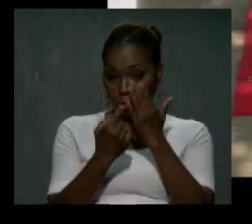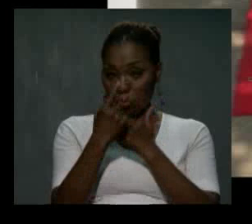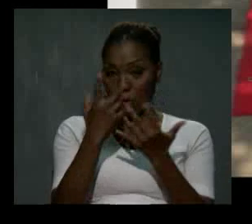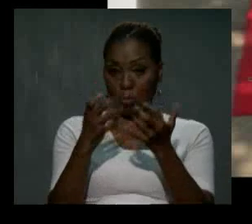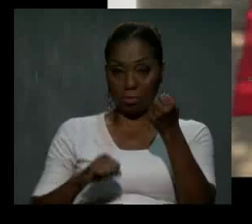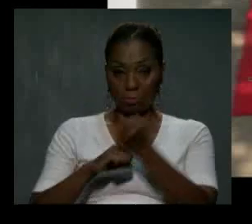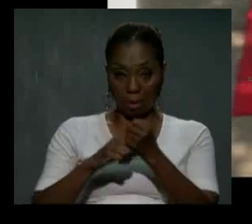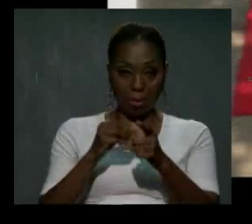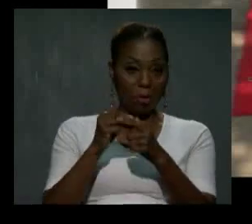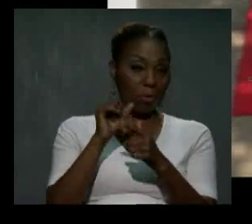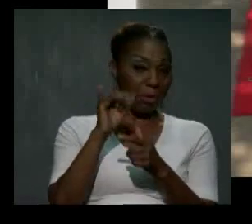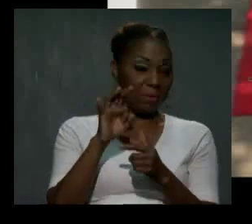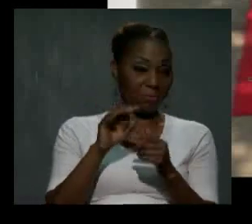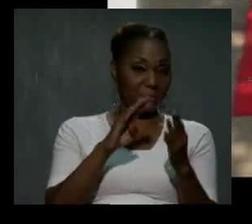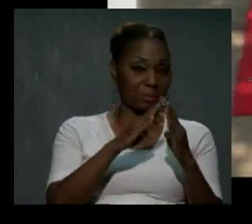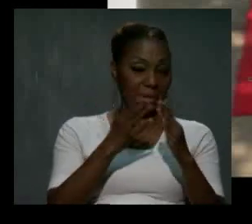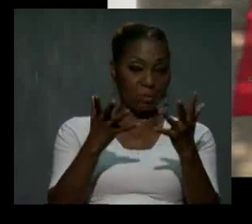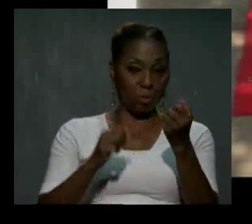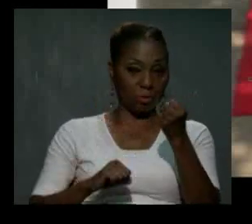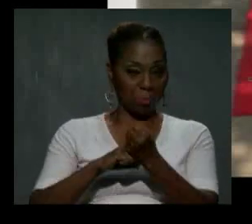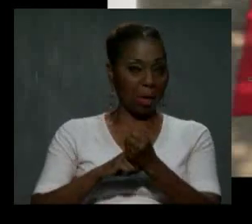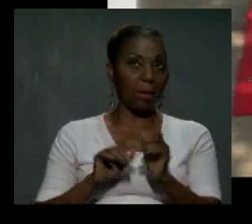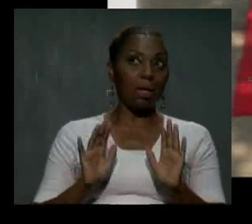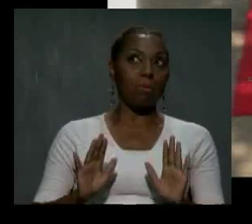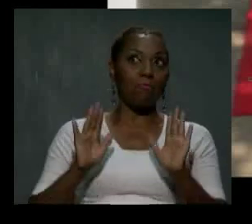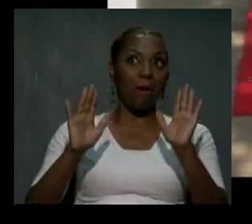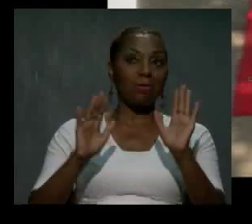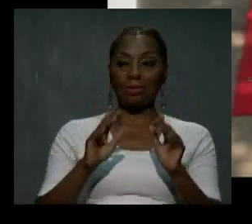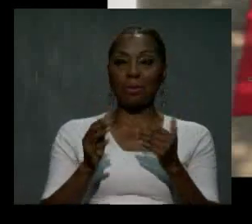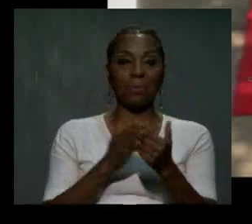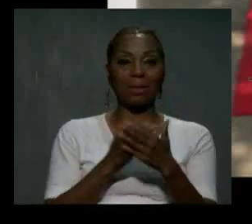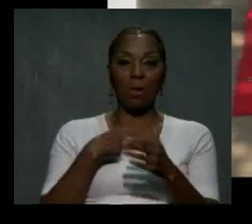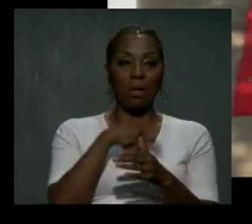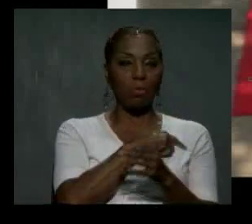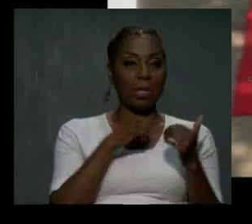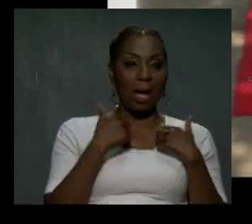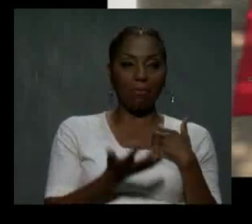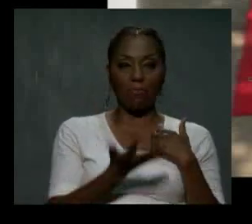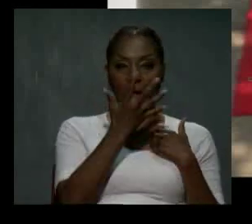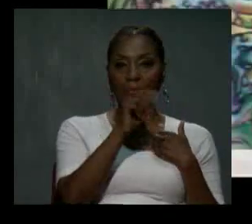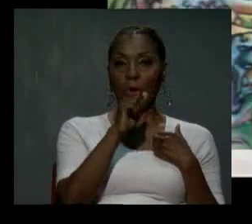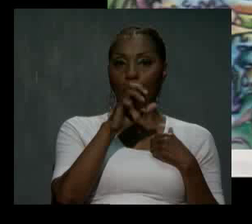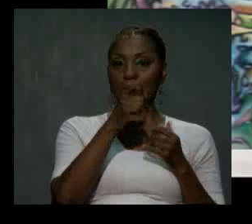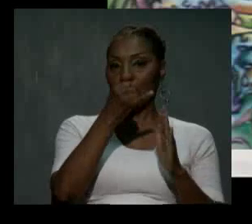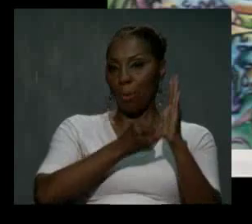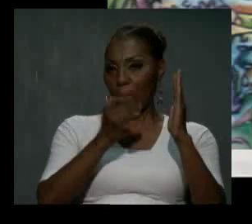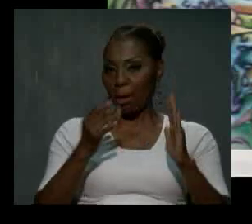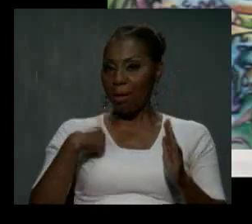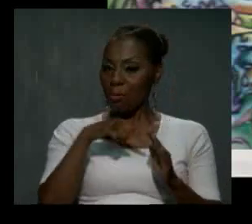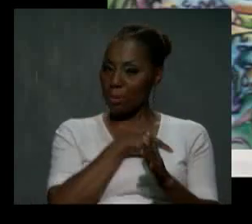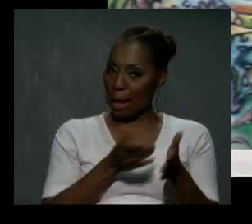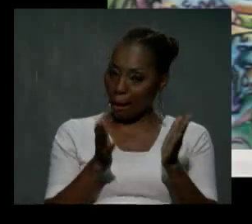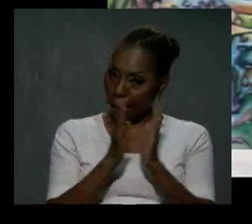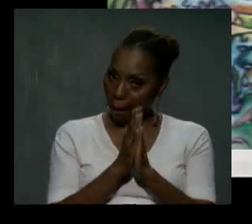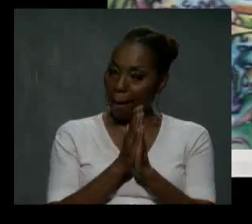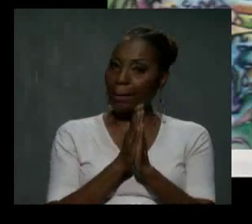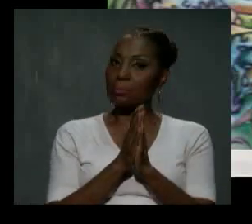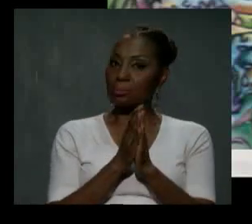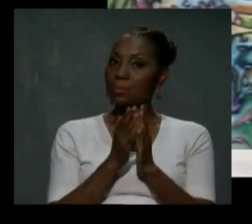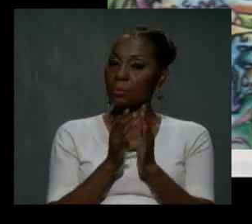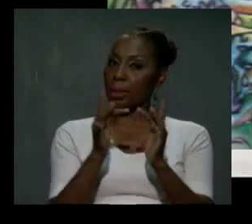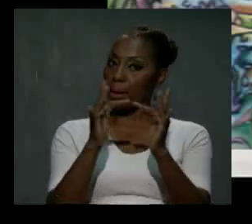or if the city wants to sponsor, that'd be phenomenal. But we actually have five Arkansas artists who we reached out to